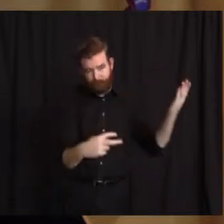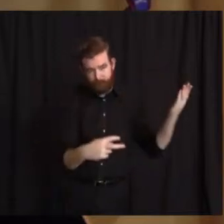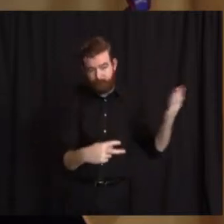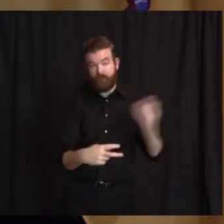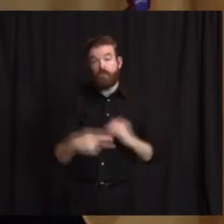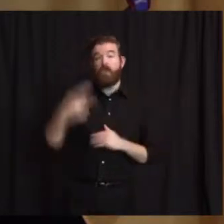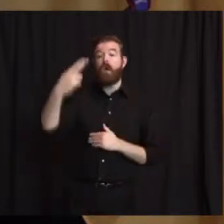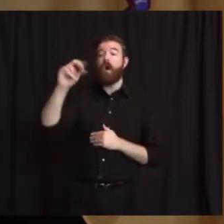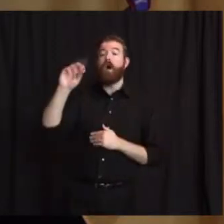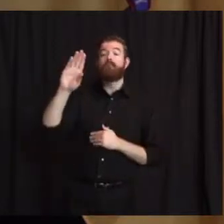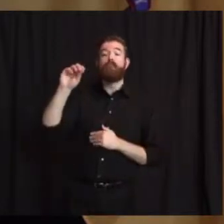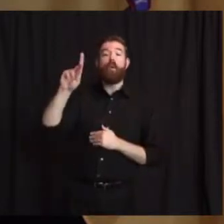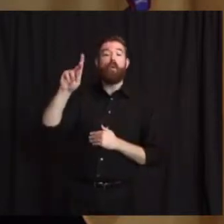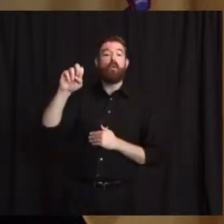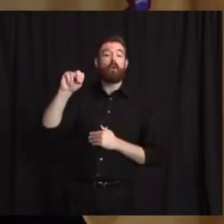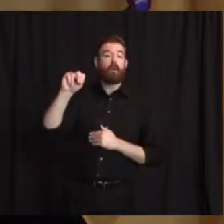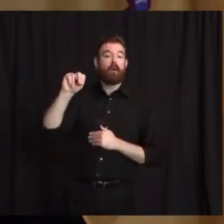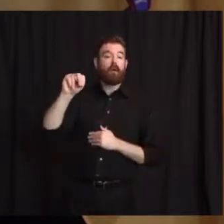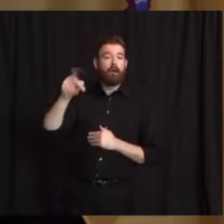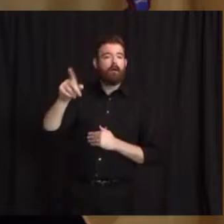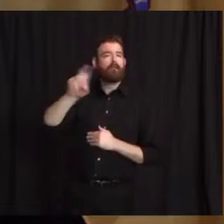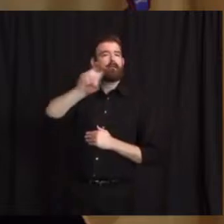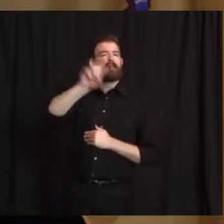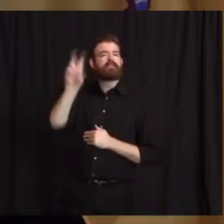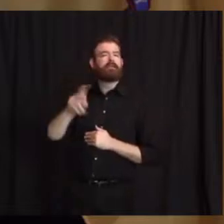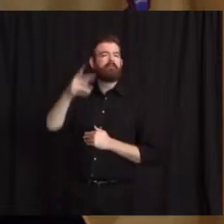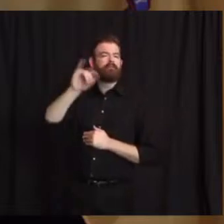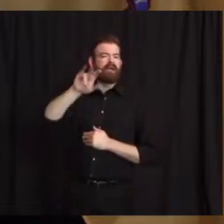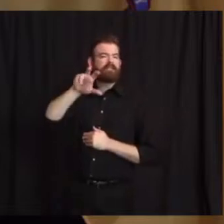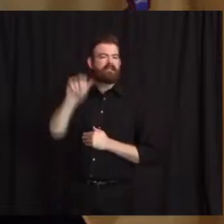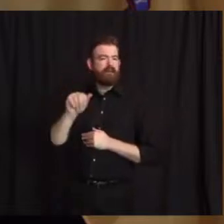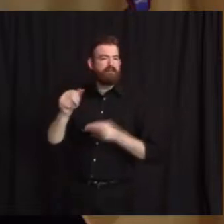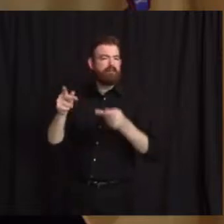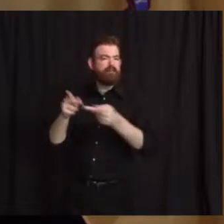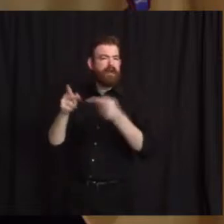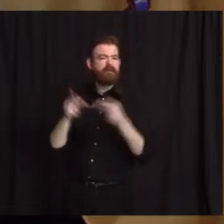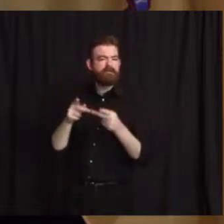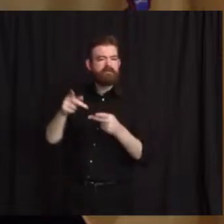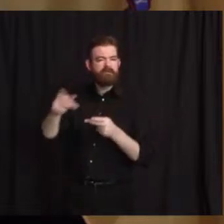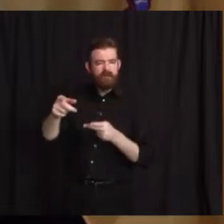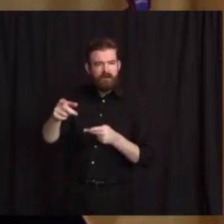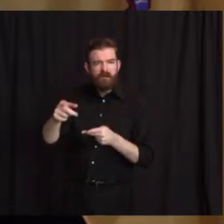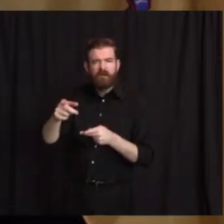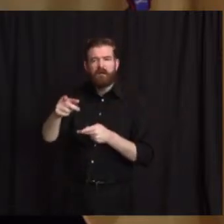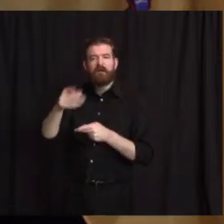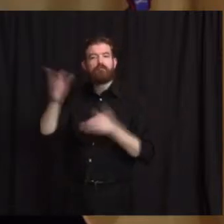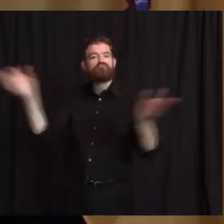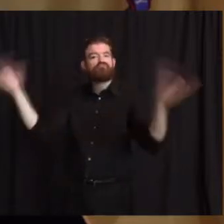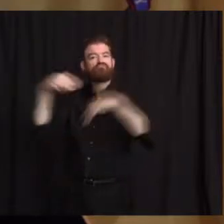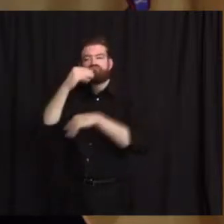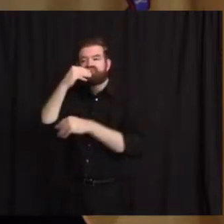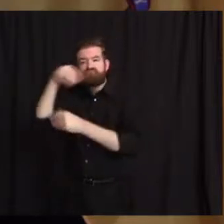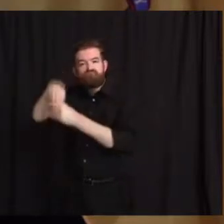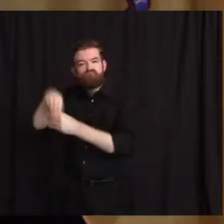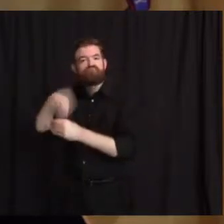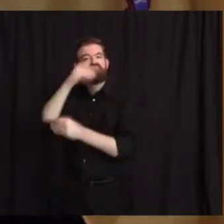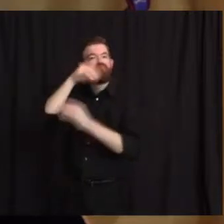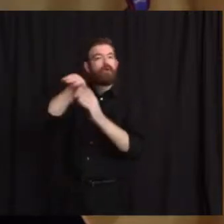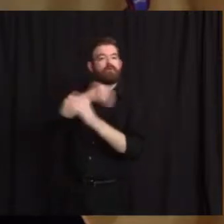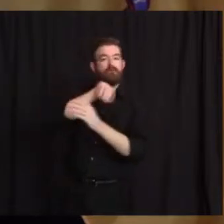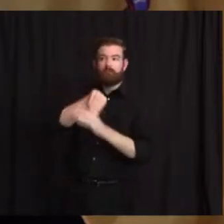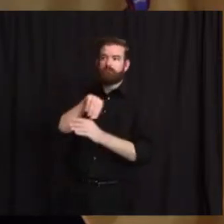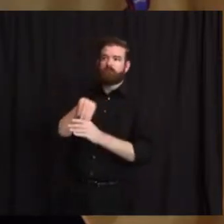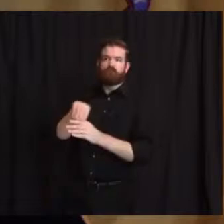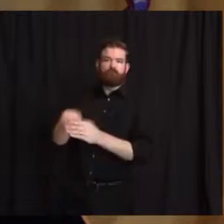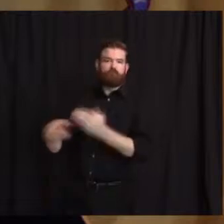and outdoor dining underway, refused to close when warned. In Clifton,